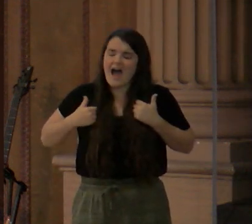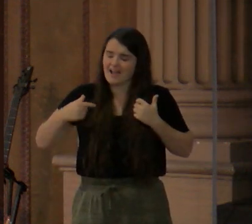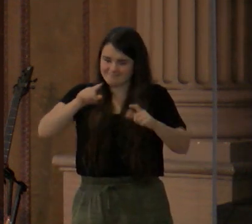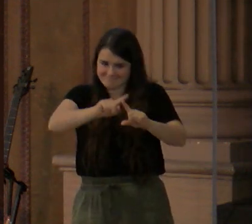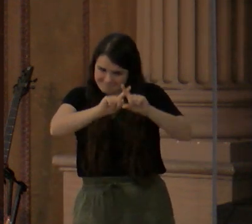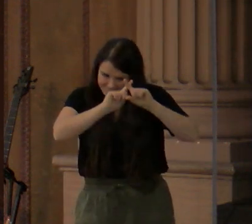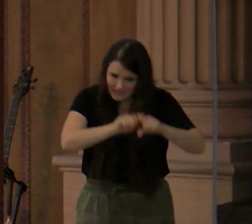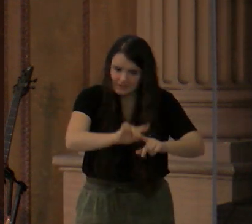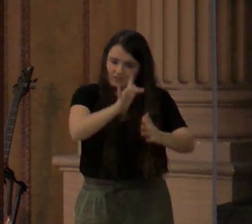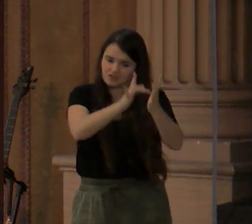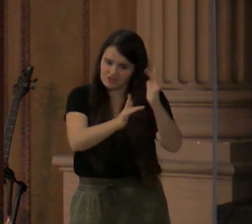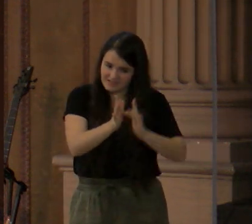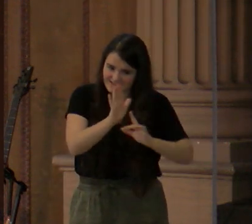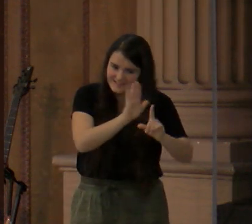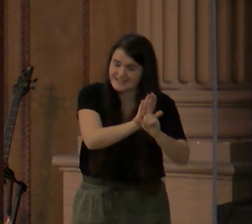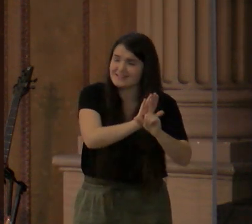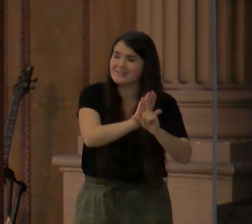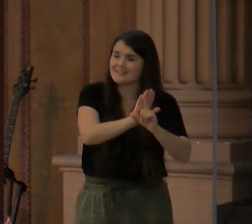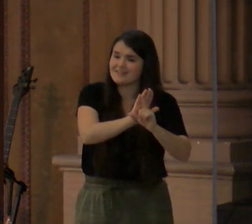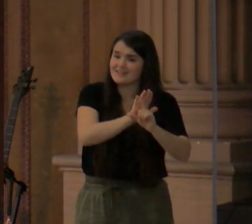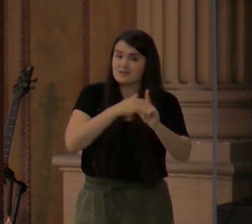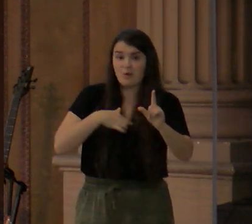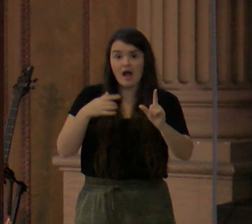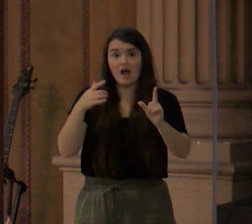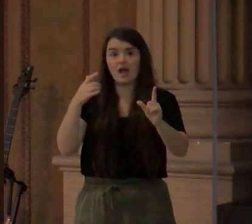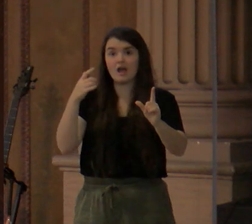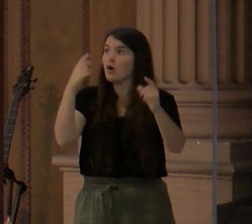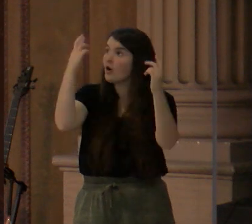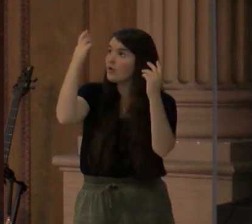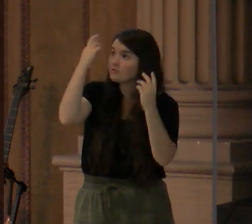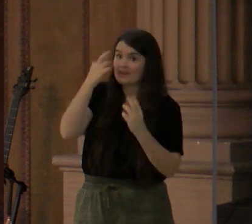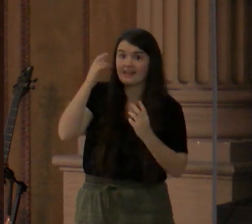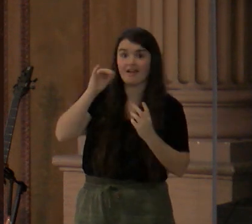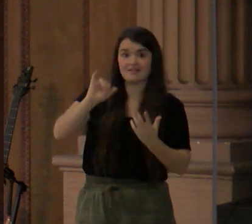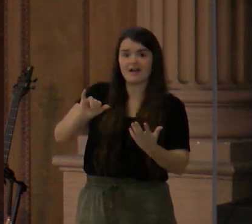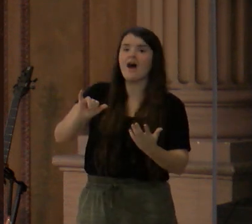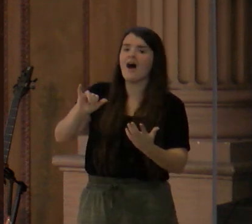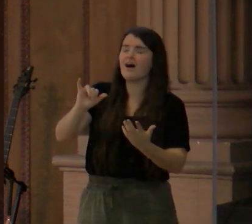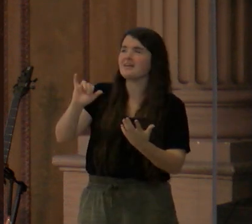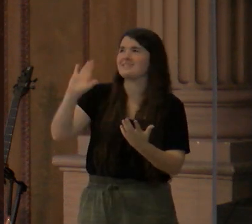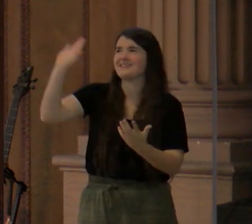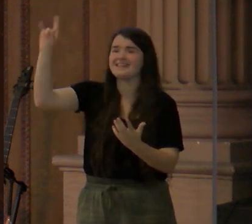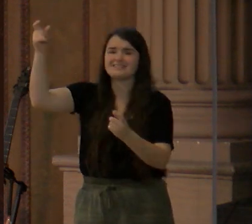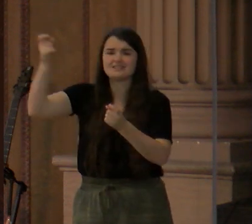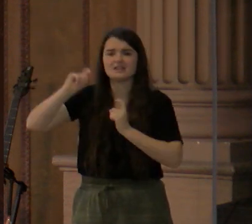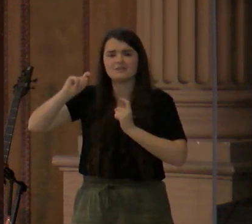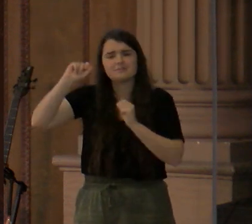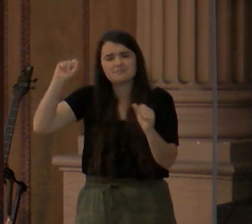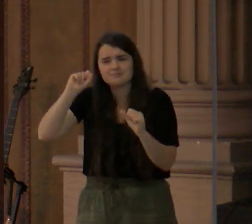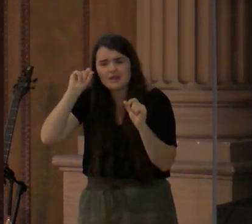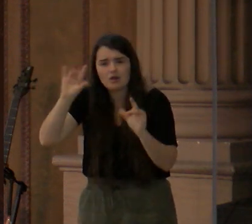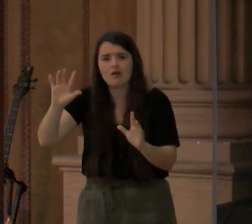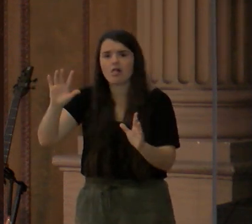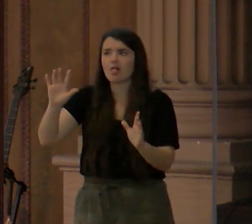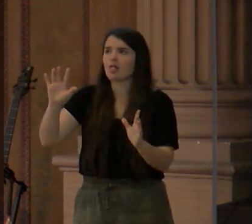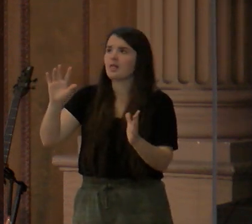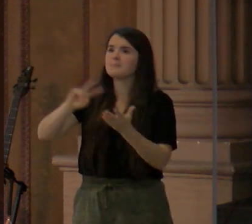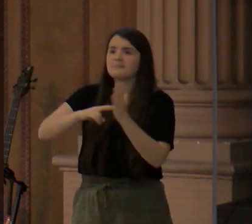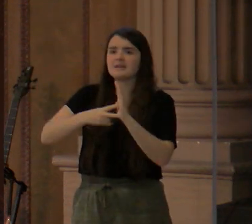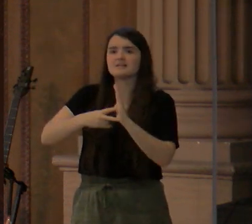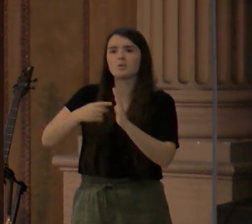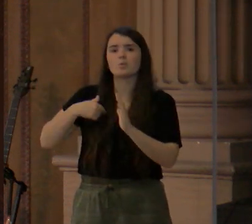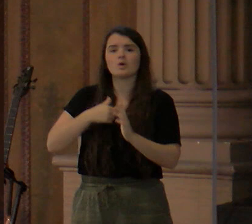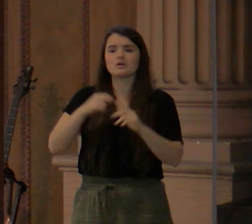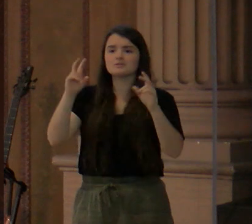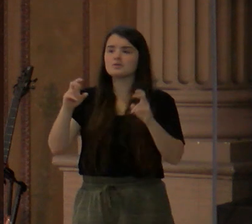And when that happens, it's a miracle of God. We're raised from the dead spiritually. The scripture describes that as being born again from above.